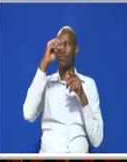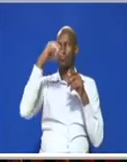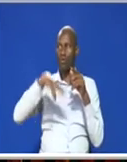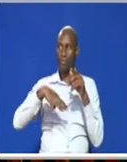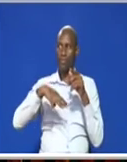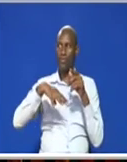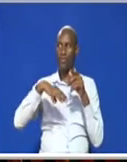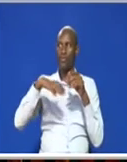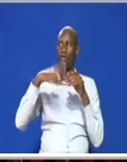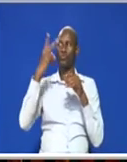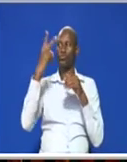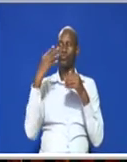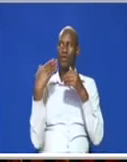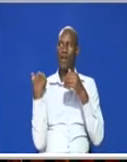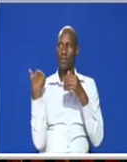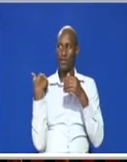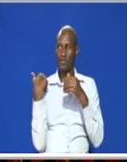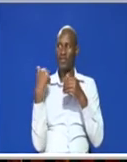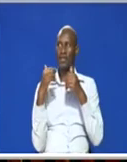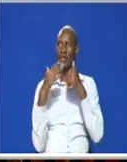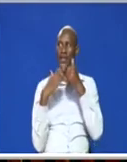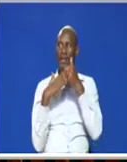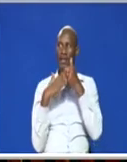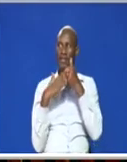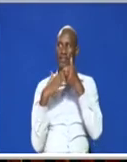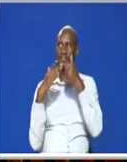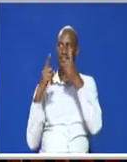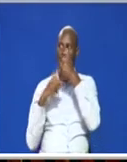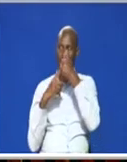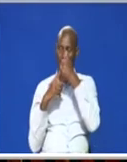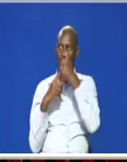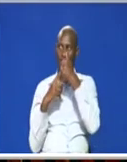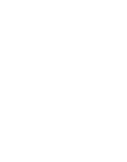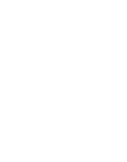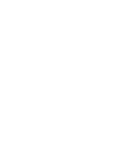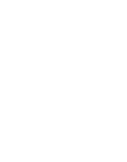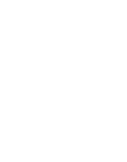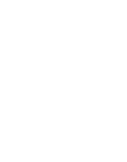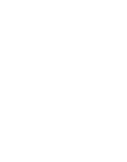the two numbers, which is 96.